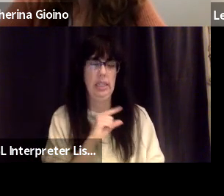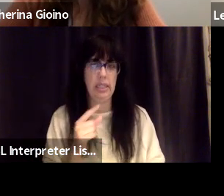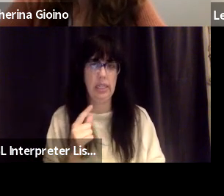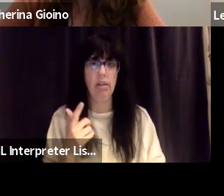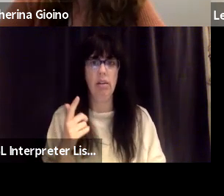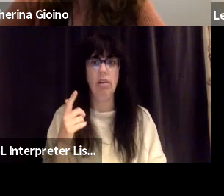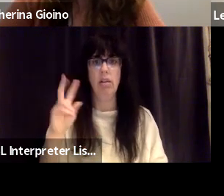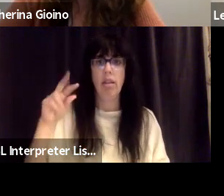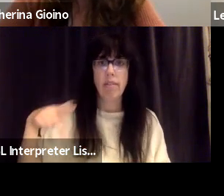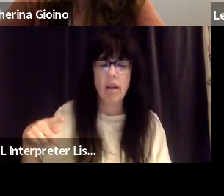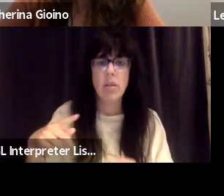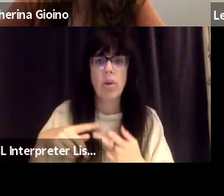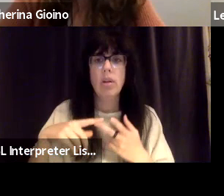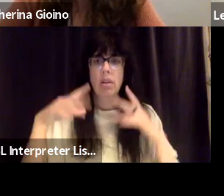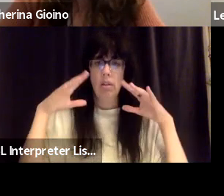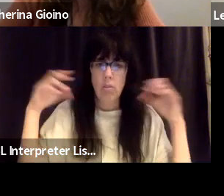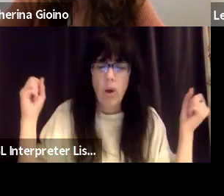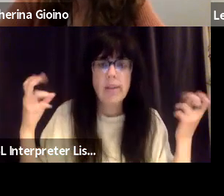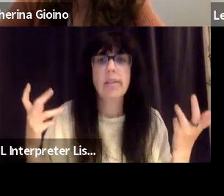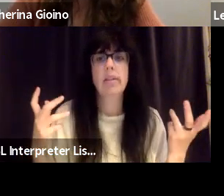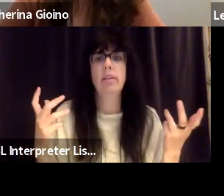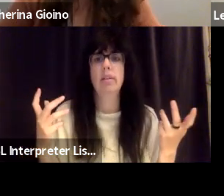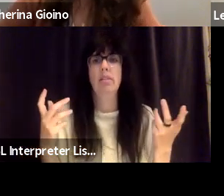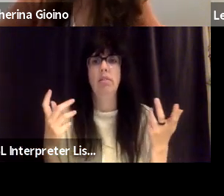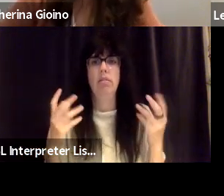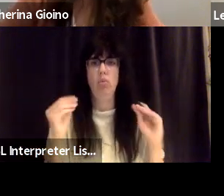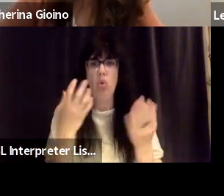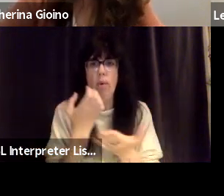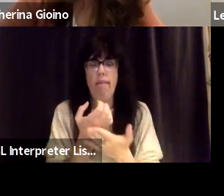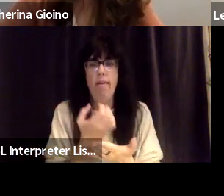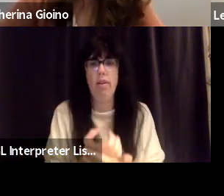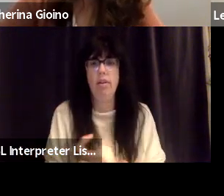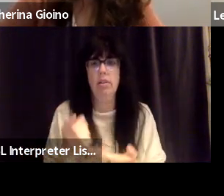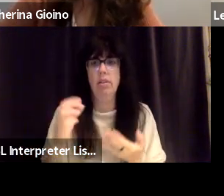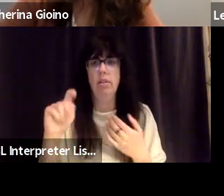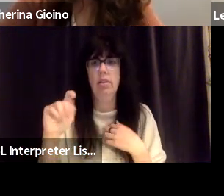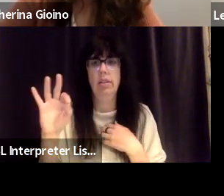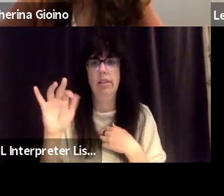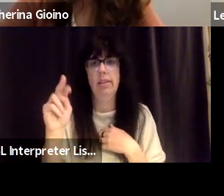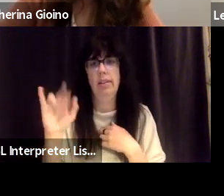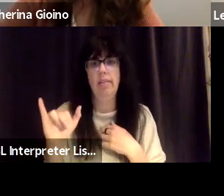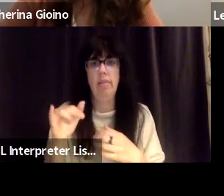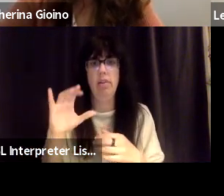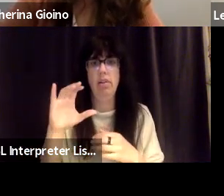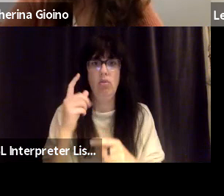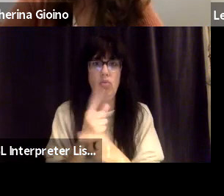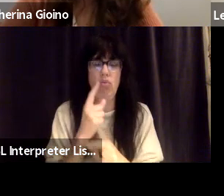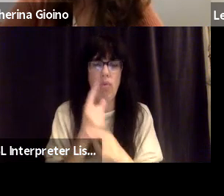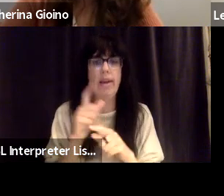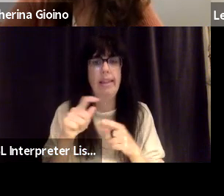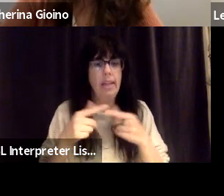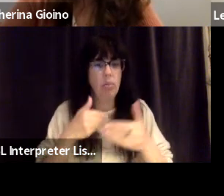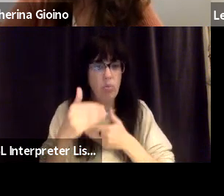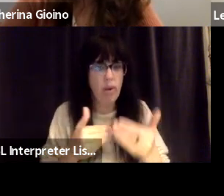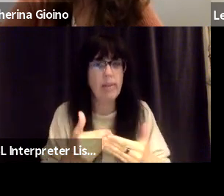vice president or the president, mm-hmm. anyone else. He was guilty. There was no evidence. Tiffany talks. She's right about due process. There was completely no